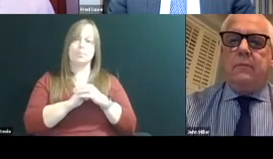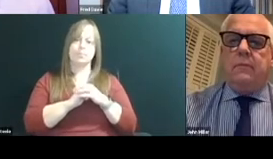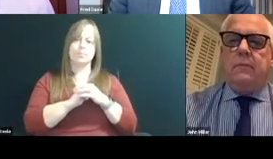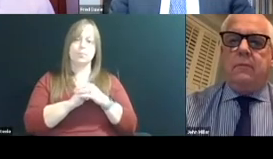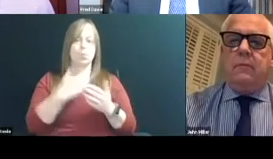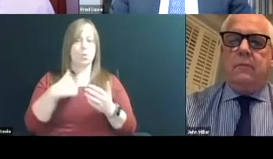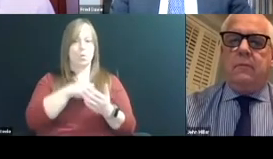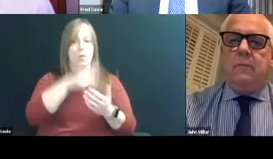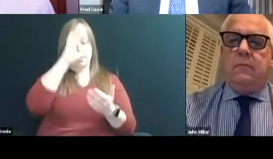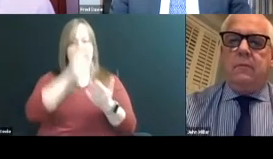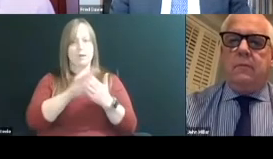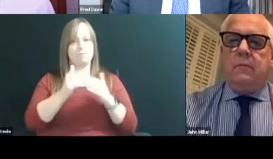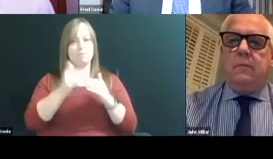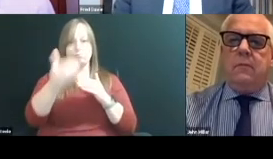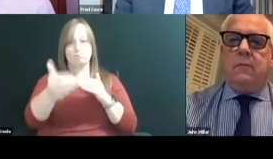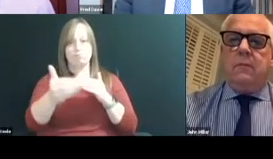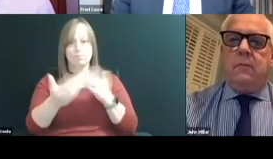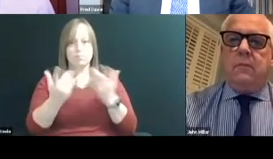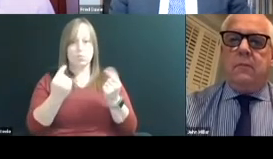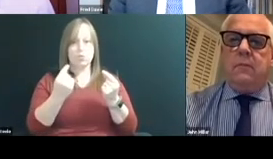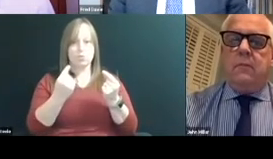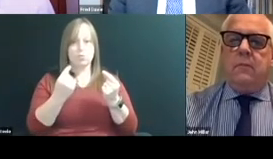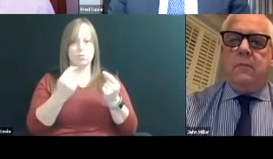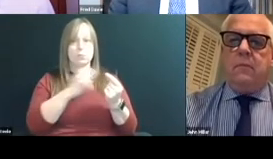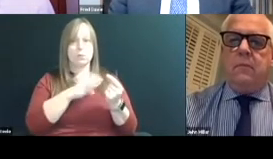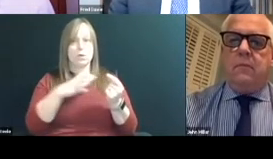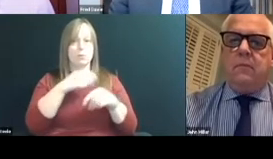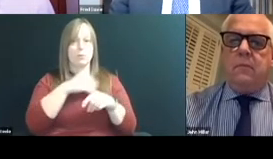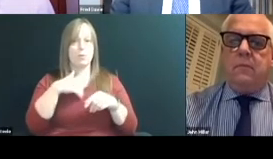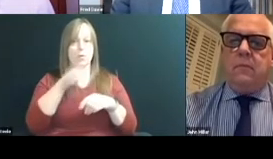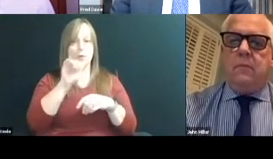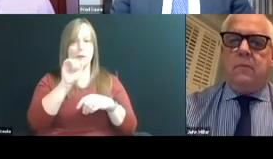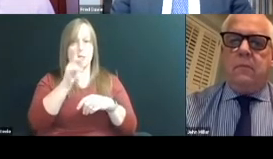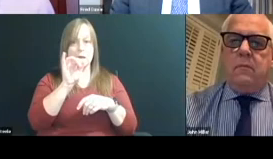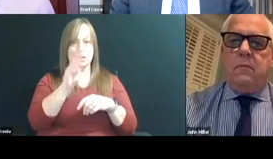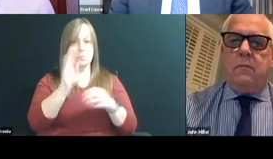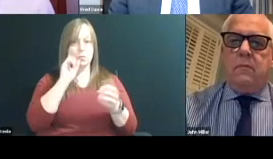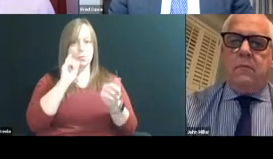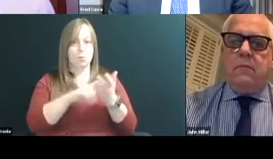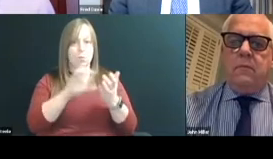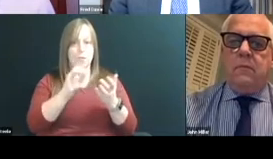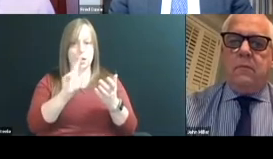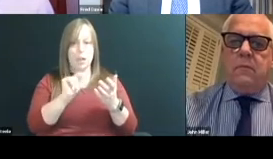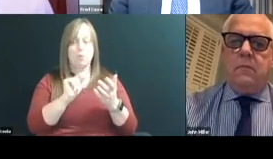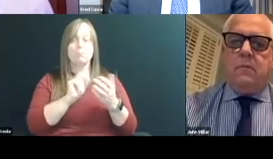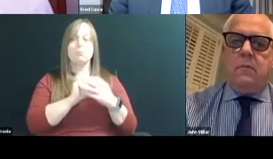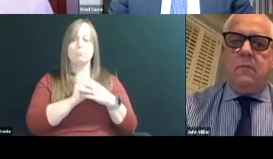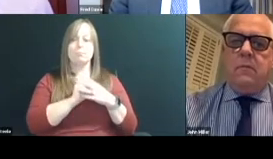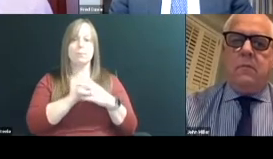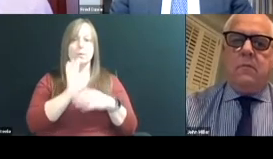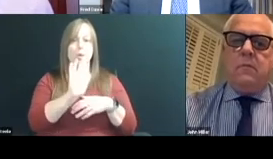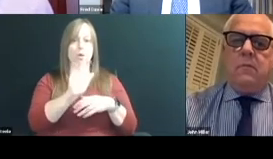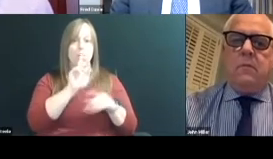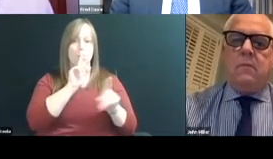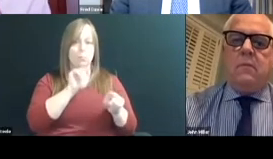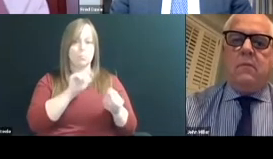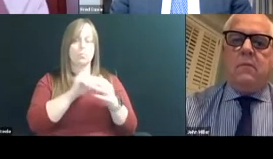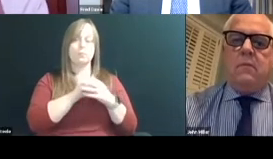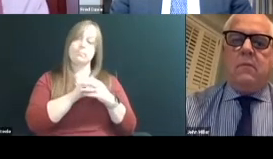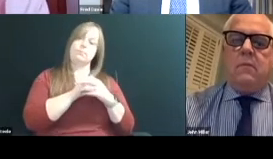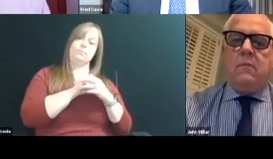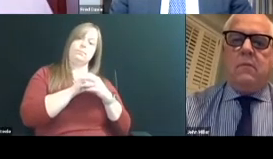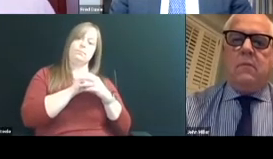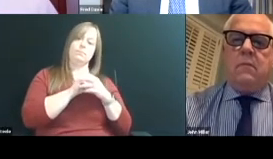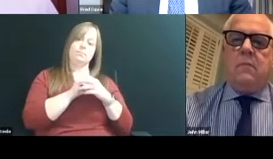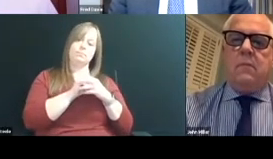We believe as next steps, as Councilmember Adams has pointed out in her remarks, that